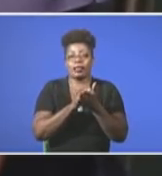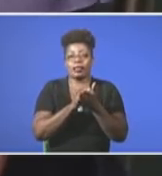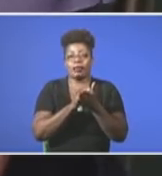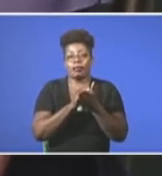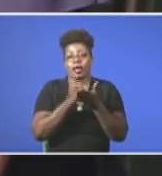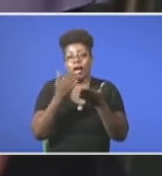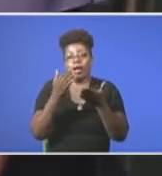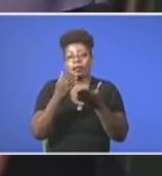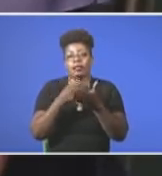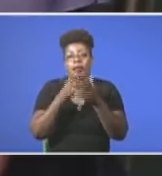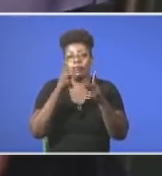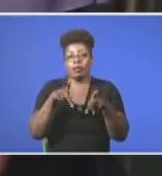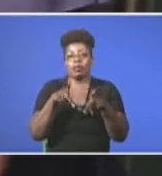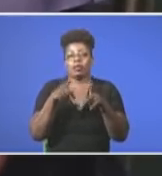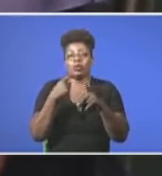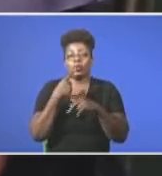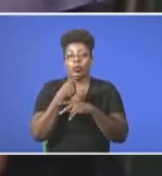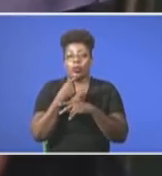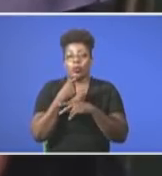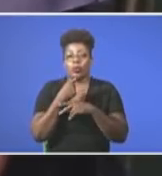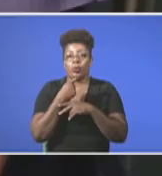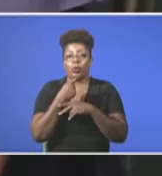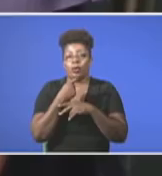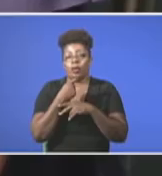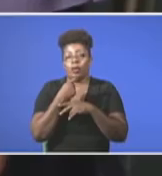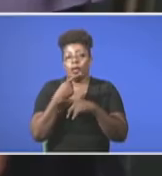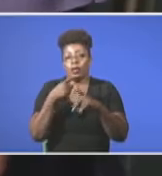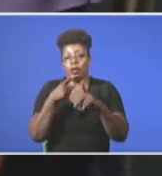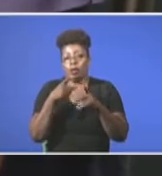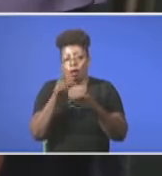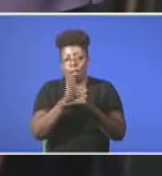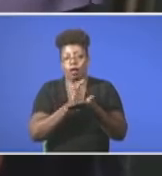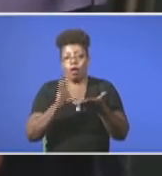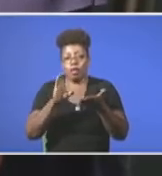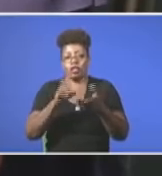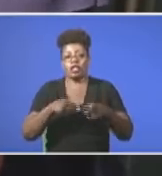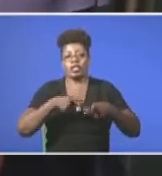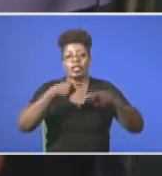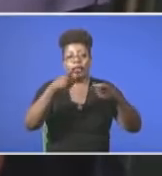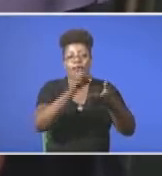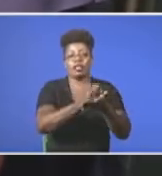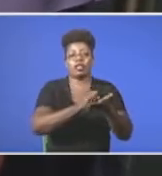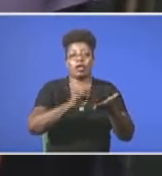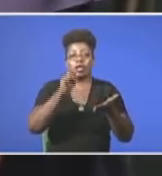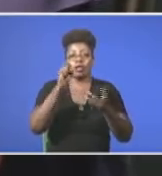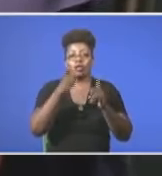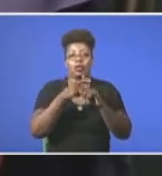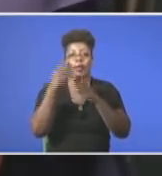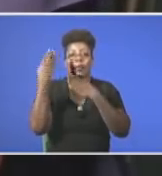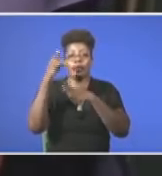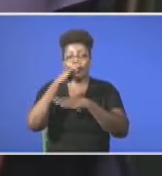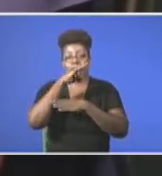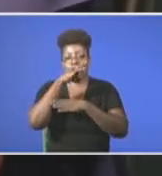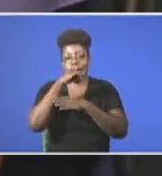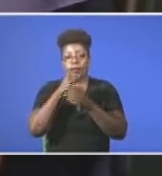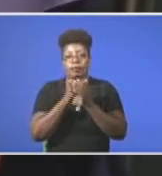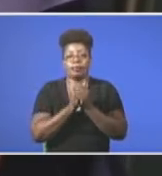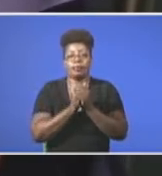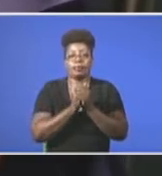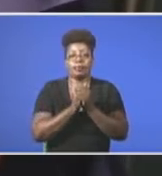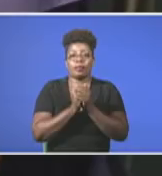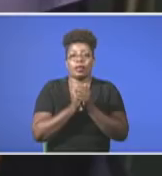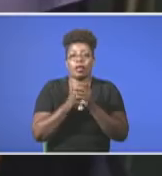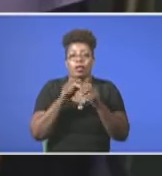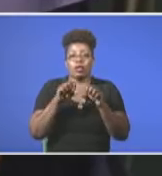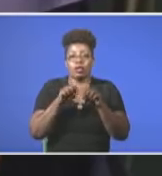somebody who's able to, college, D1 college, who's able to give a scholarship to a Bahamian kid. So in